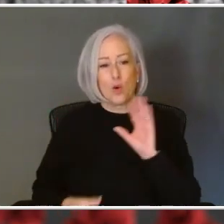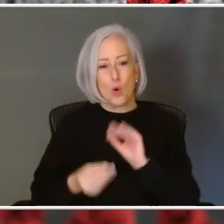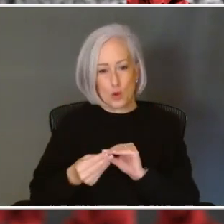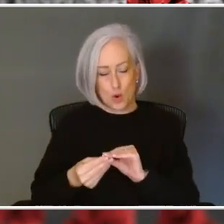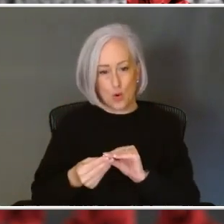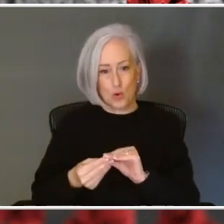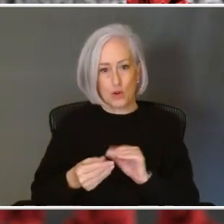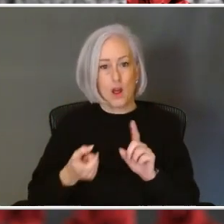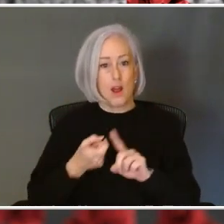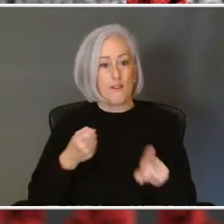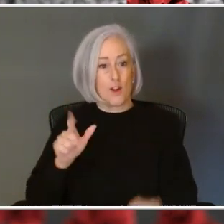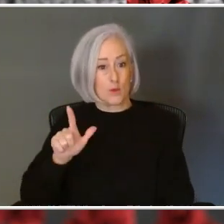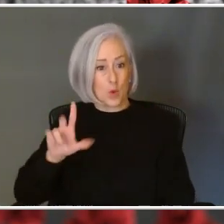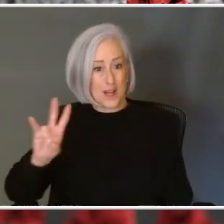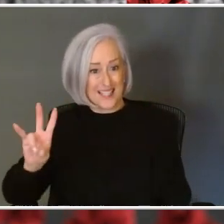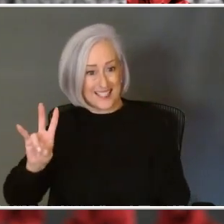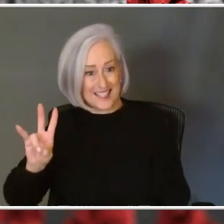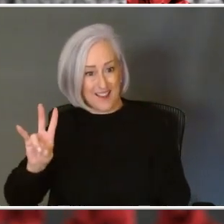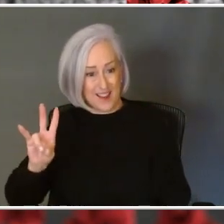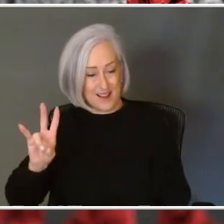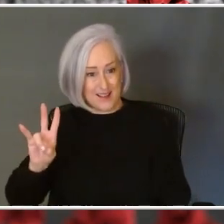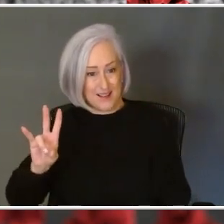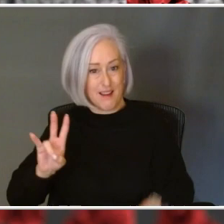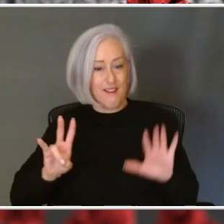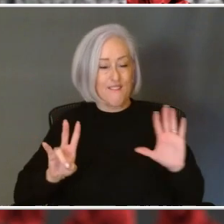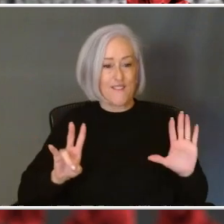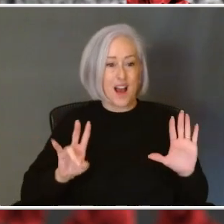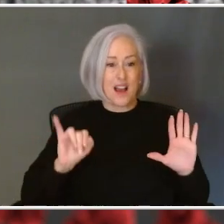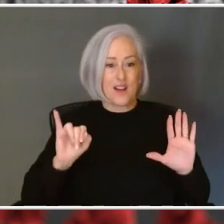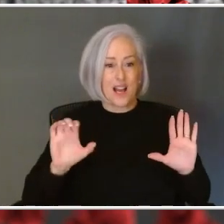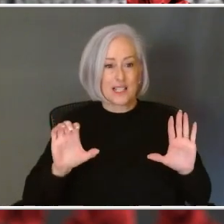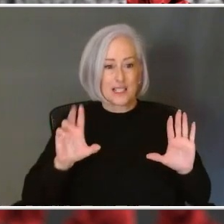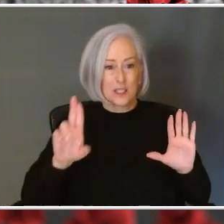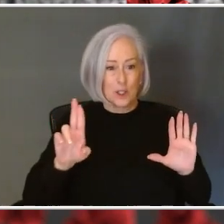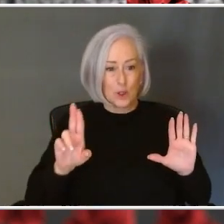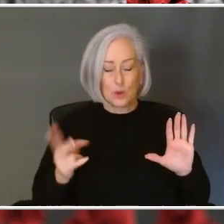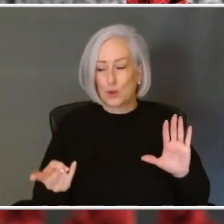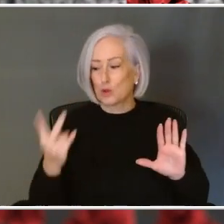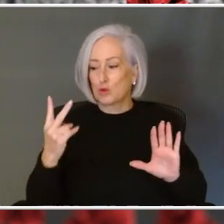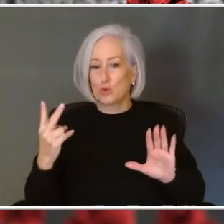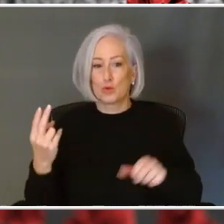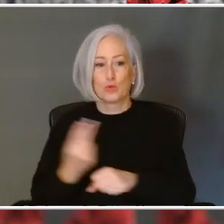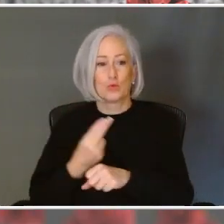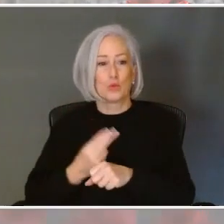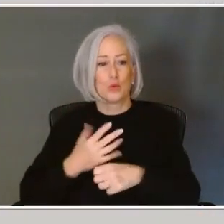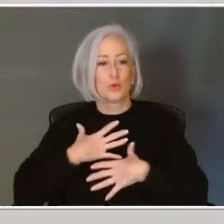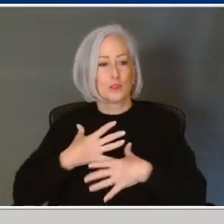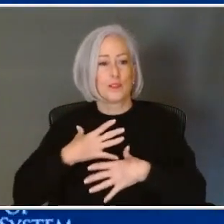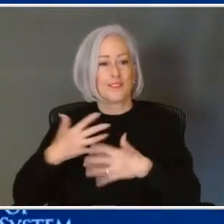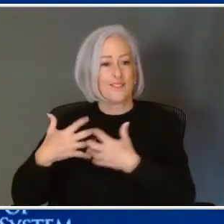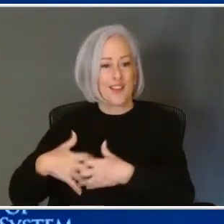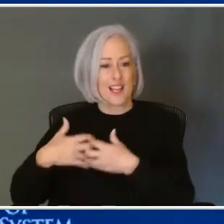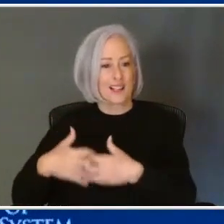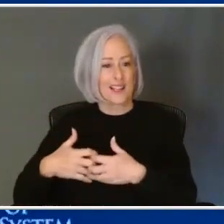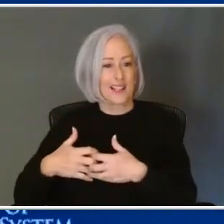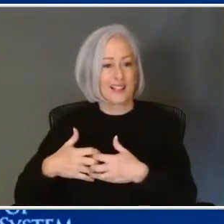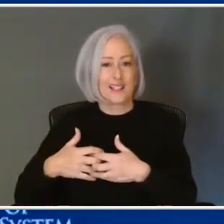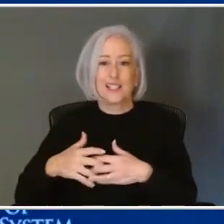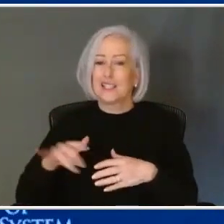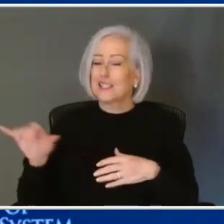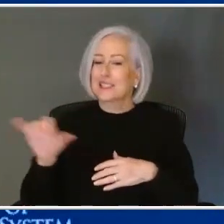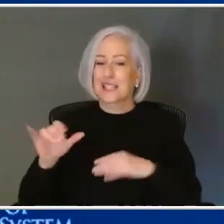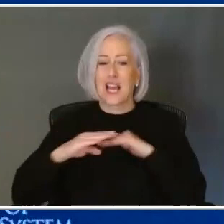active, 5 are in the ICU, 2 in the ventilator, really same as yesterday. So we're just kind of seeing this plateau right now, which is